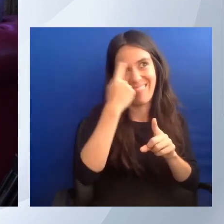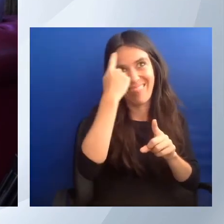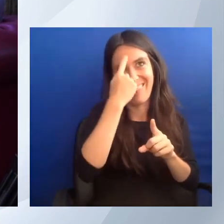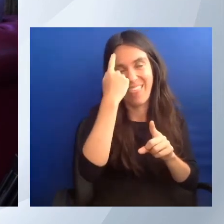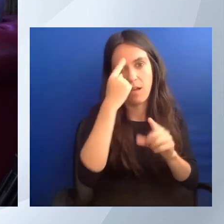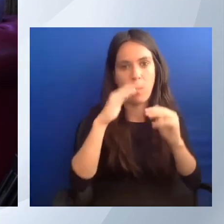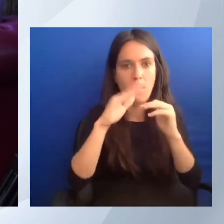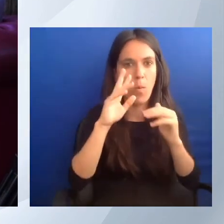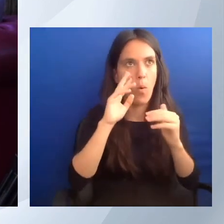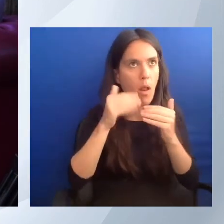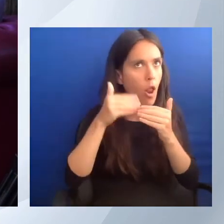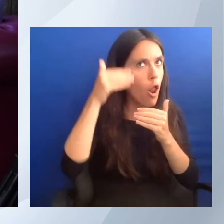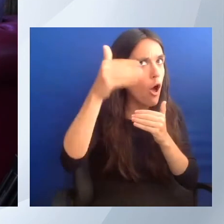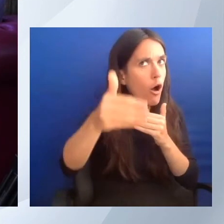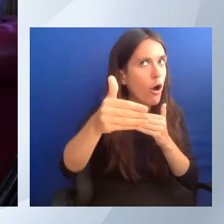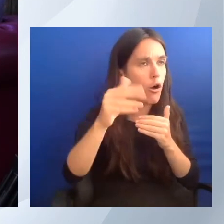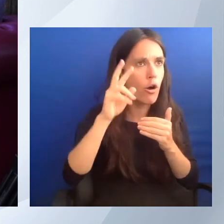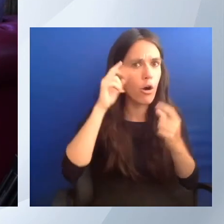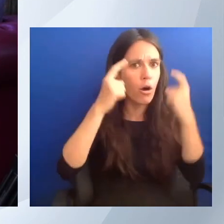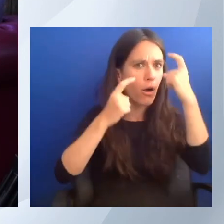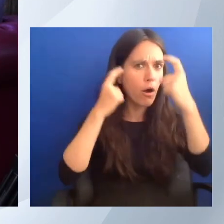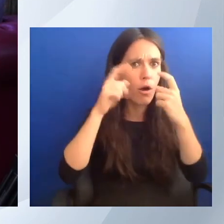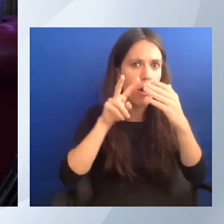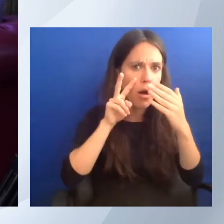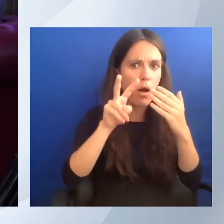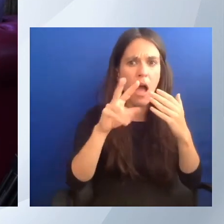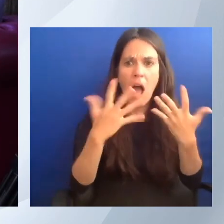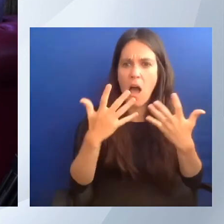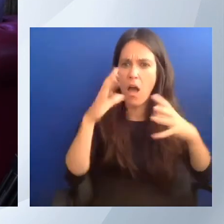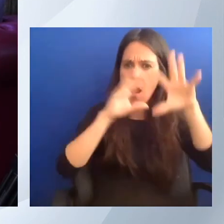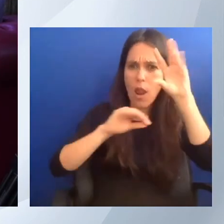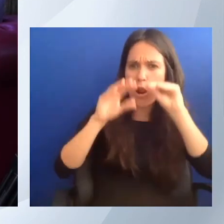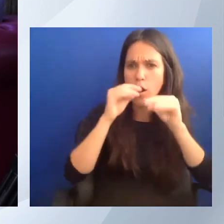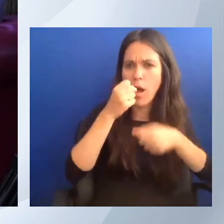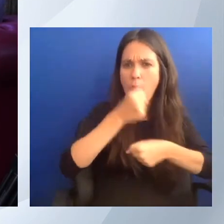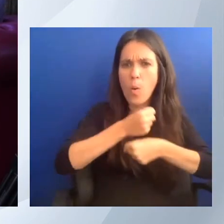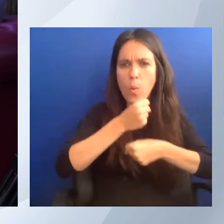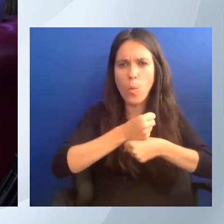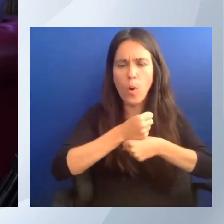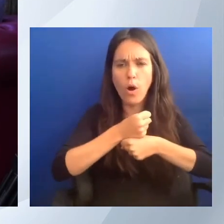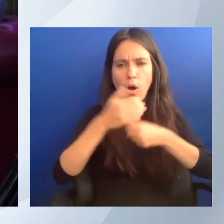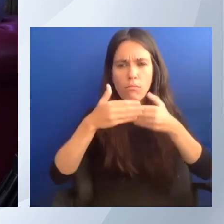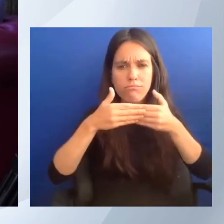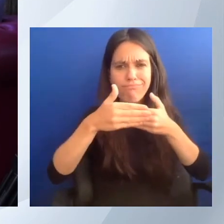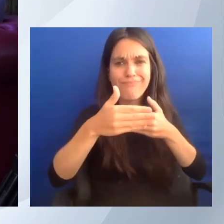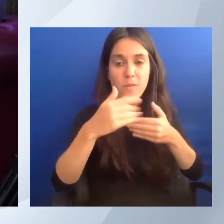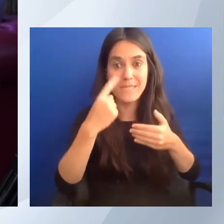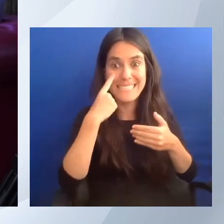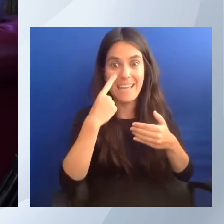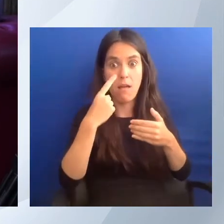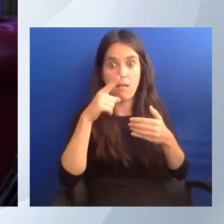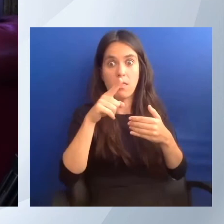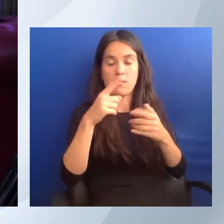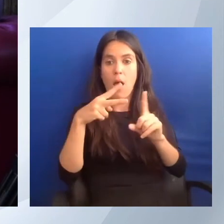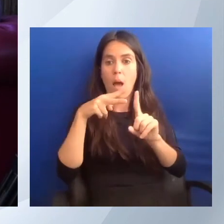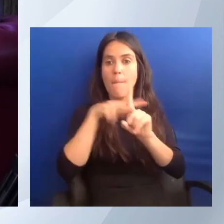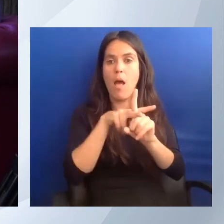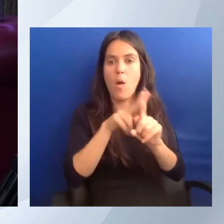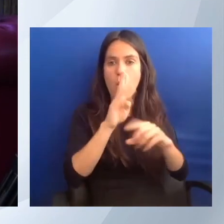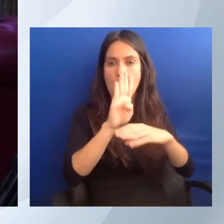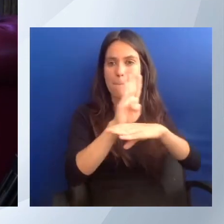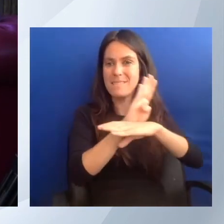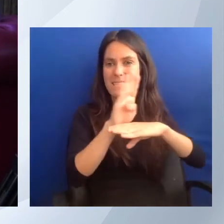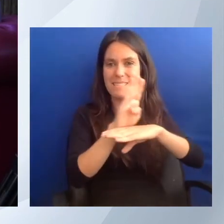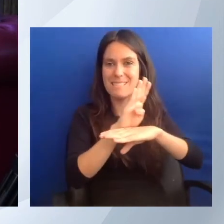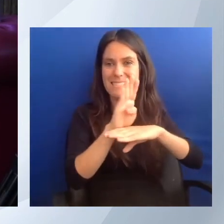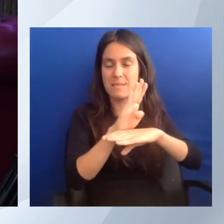longer about it and you learn how it works, then you also know how you can apply this to a business to solve a business